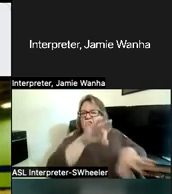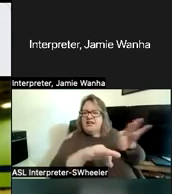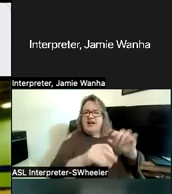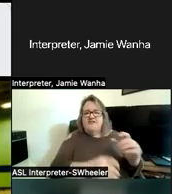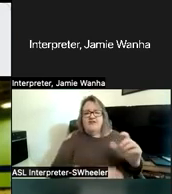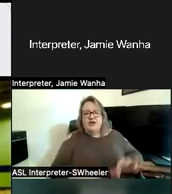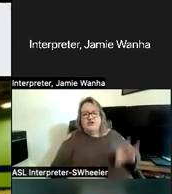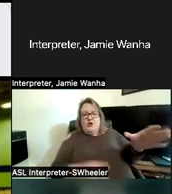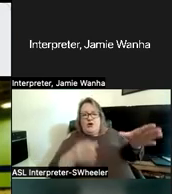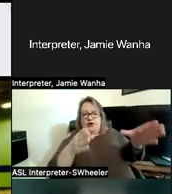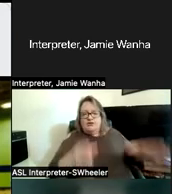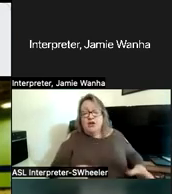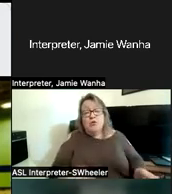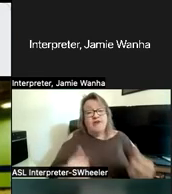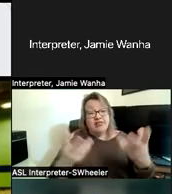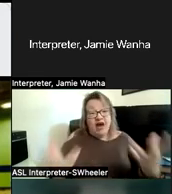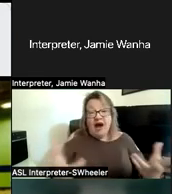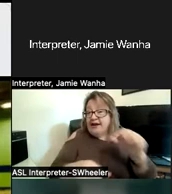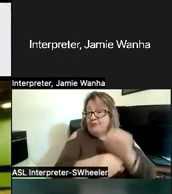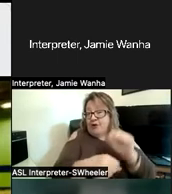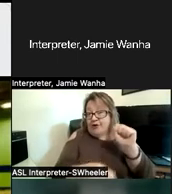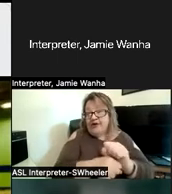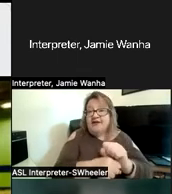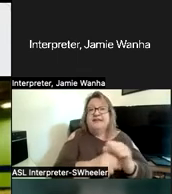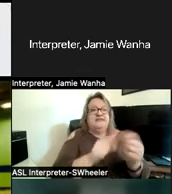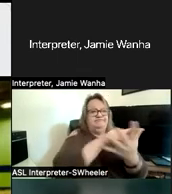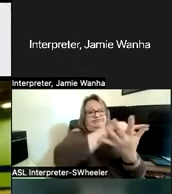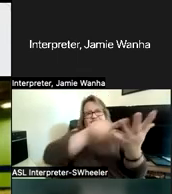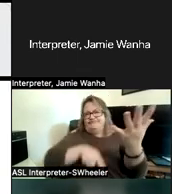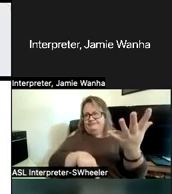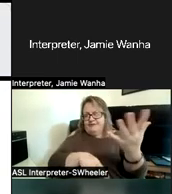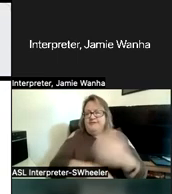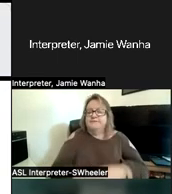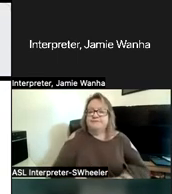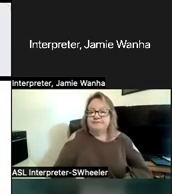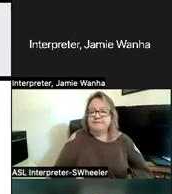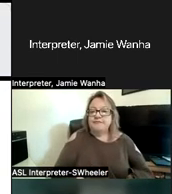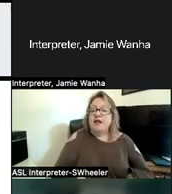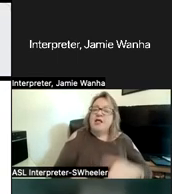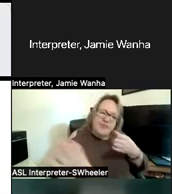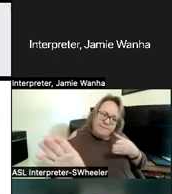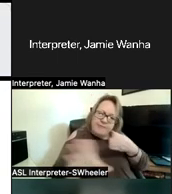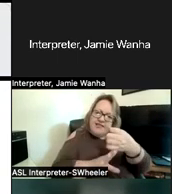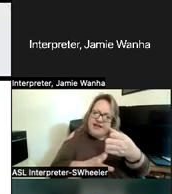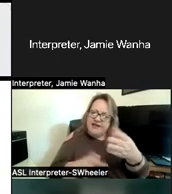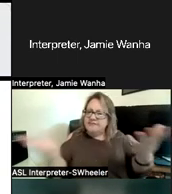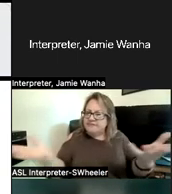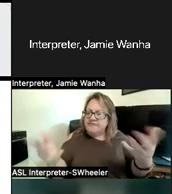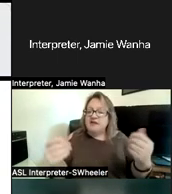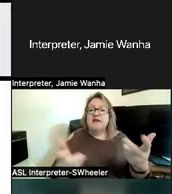gets done in a lot of different ways. So I'm going to go into a little bit of it on the next slide. So the main thing we focus on is in a